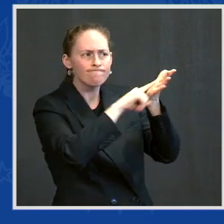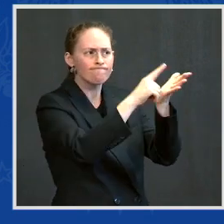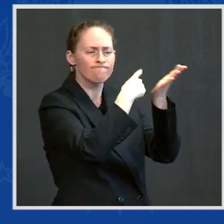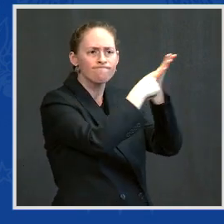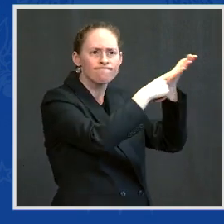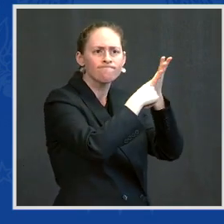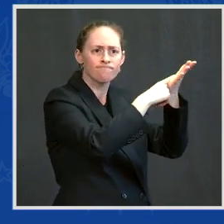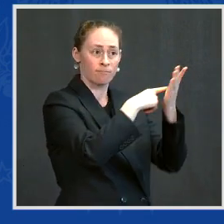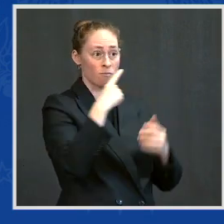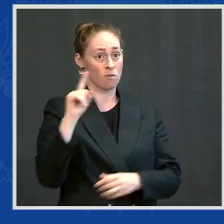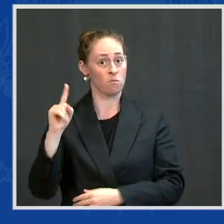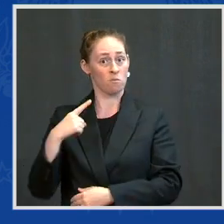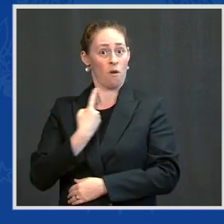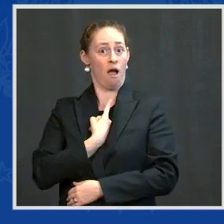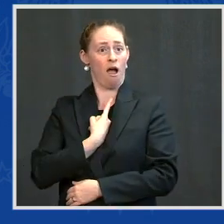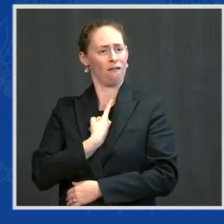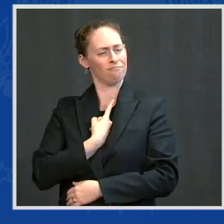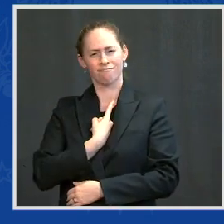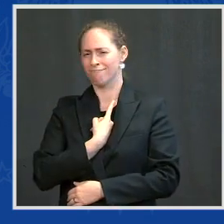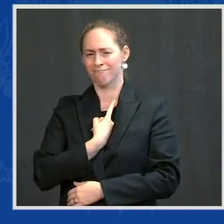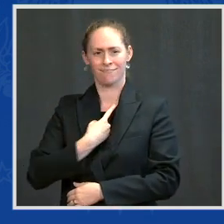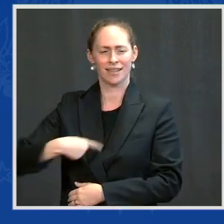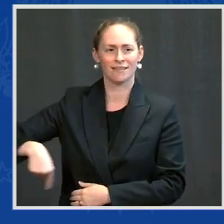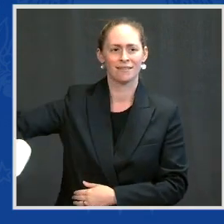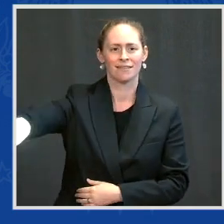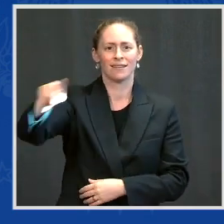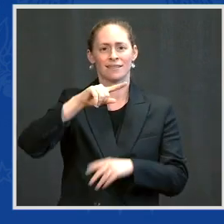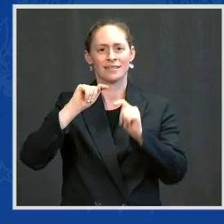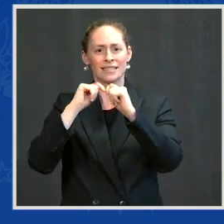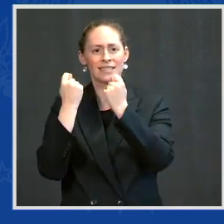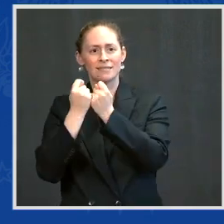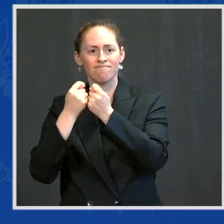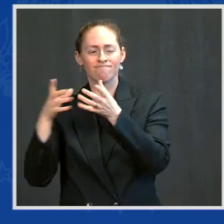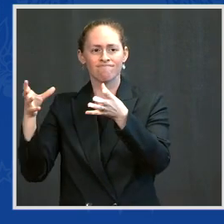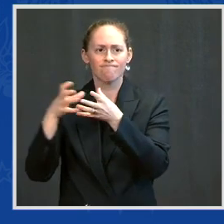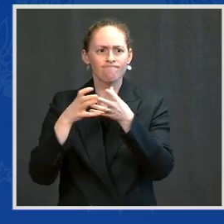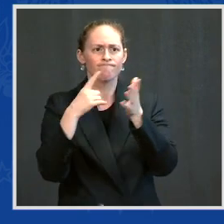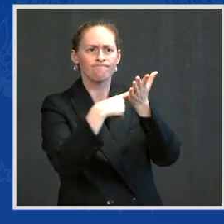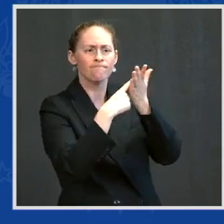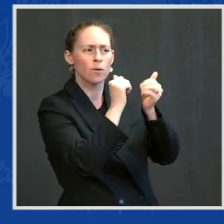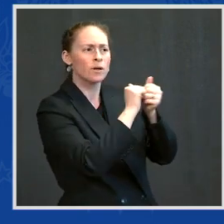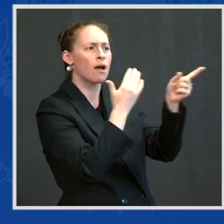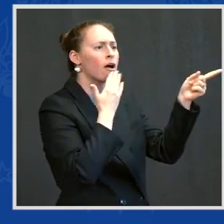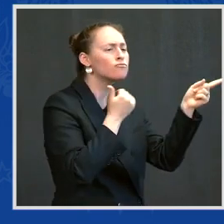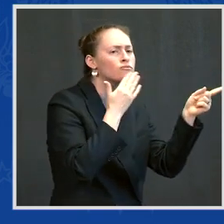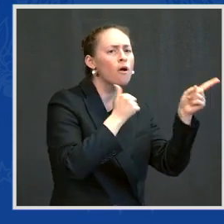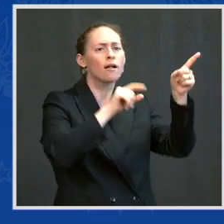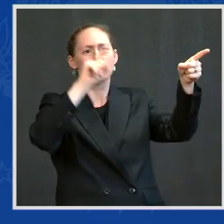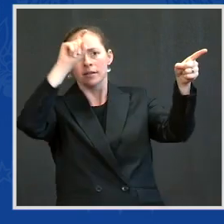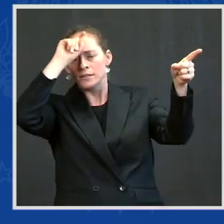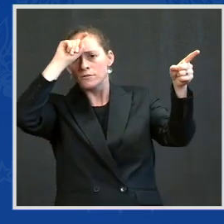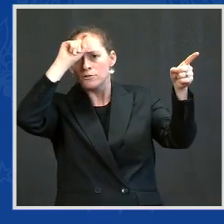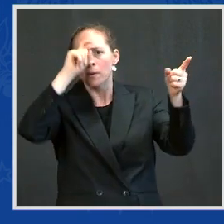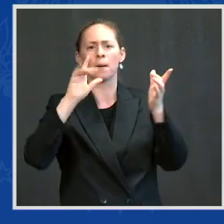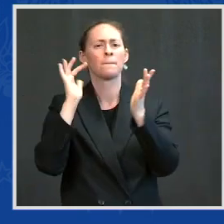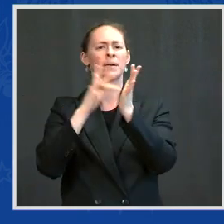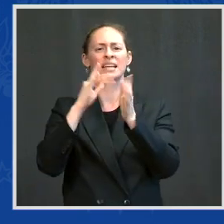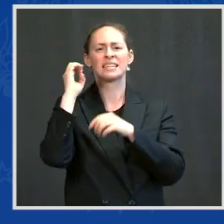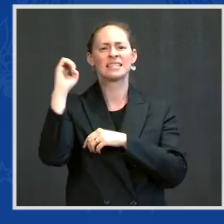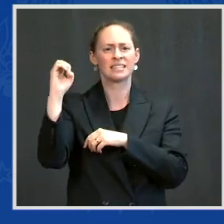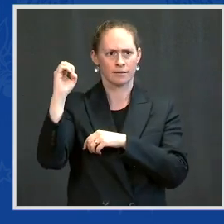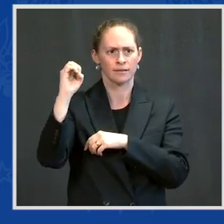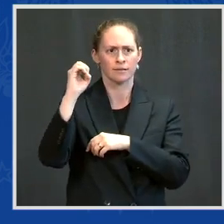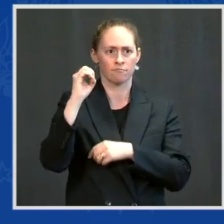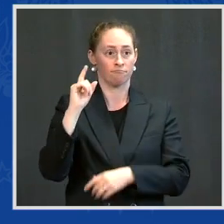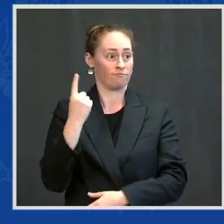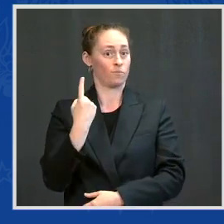their counterparts in Israel, in Egypt, and throughout the Middle East. This was not something that was just done